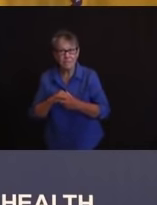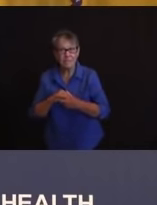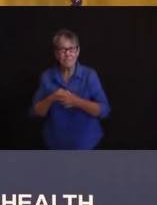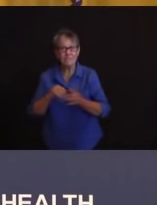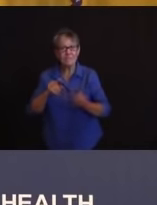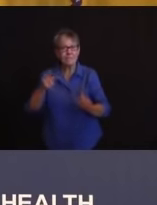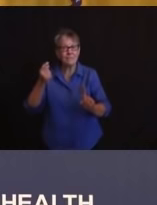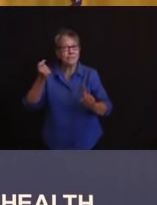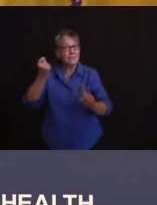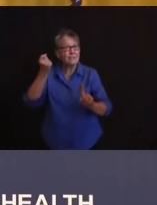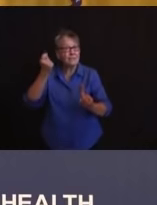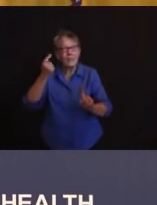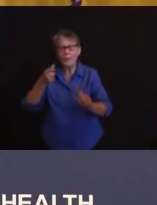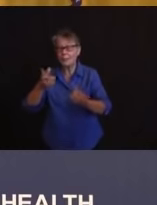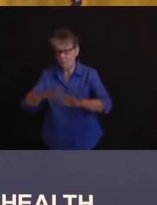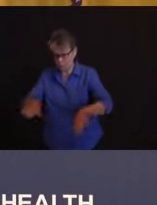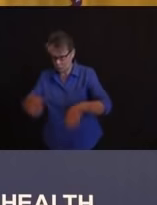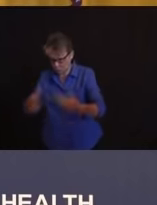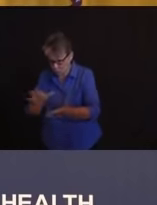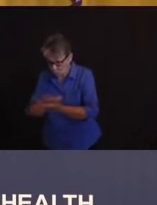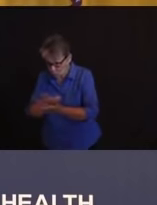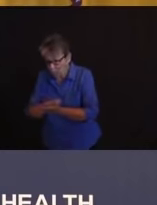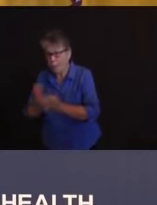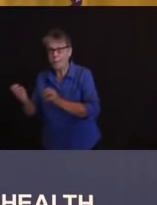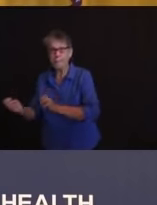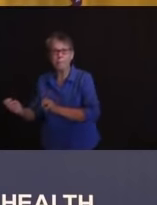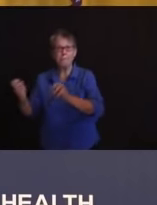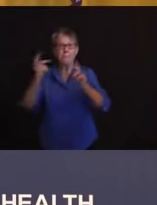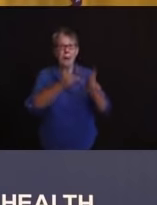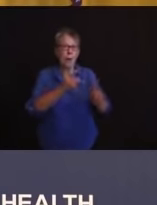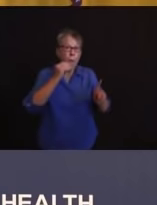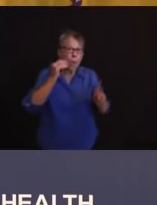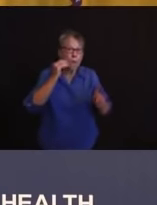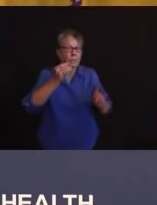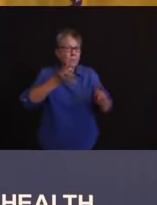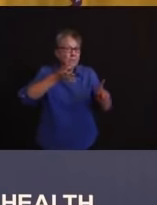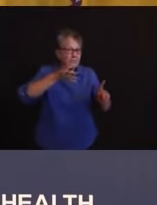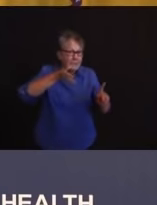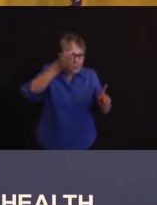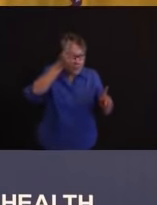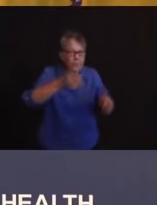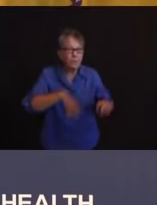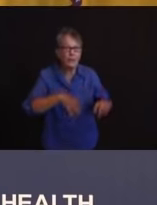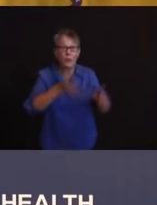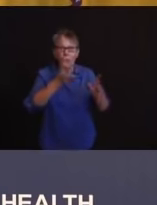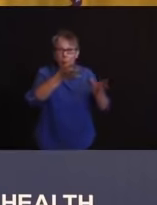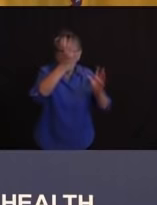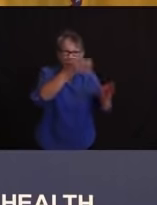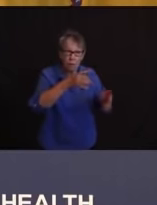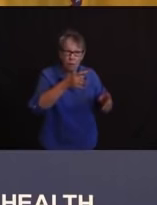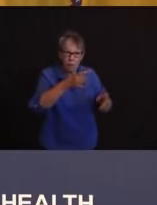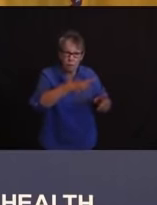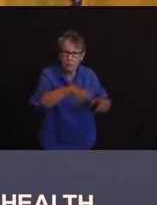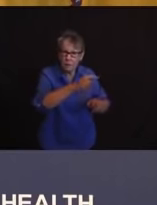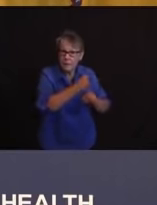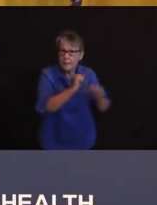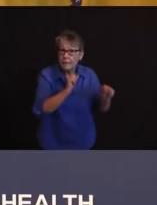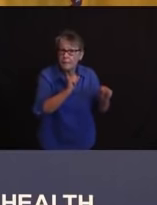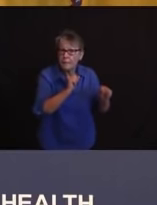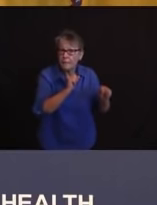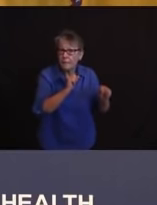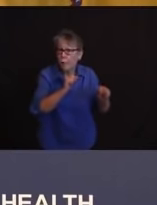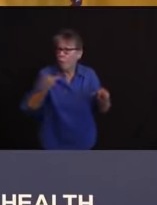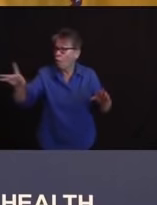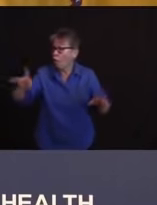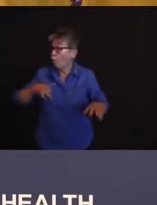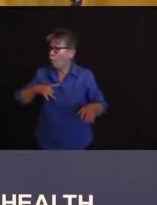trying to solve things still. Even if we magically found out tomorrow morning the pandemic had disappeared,